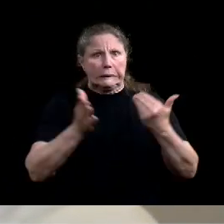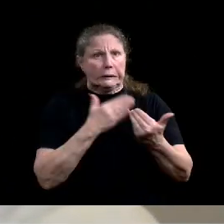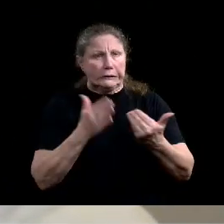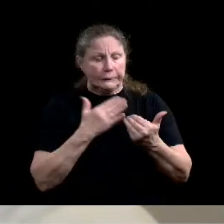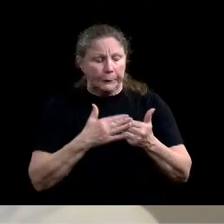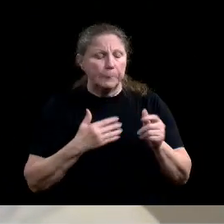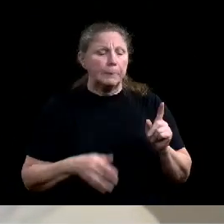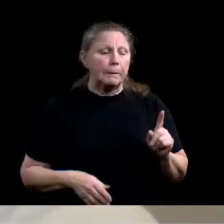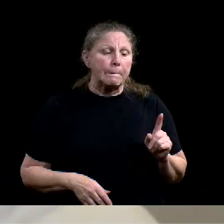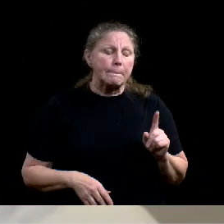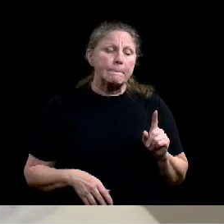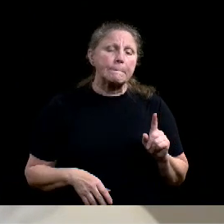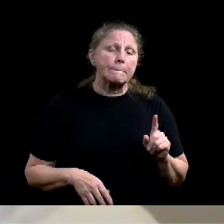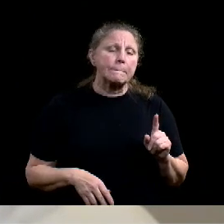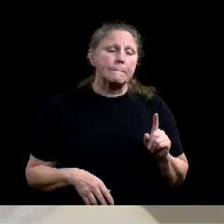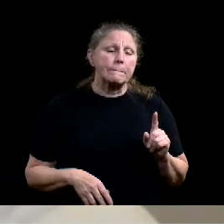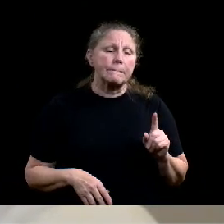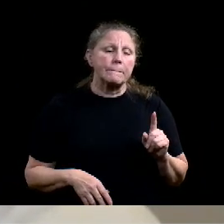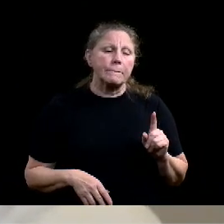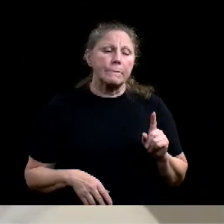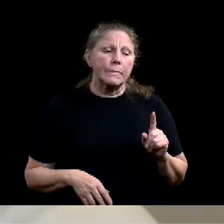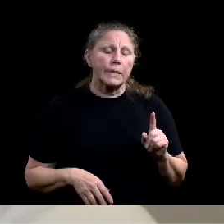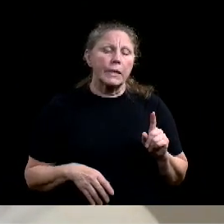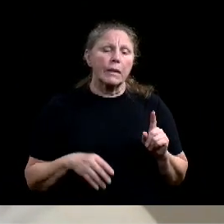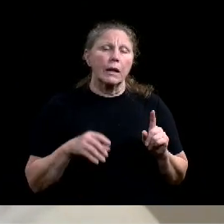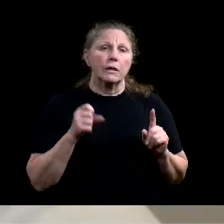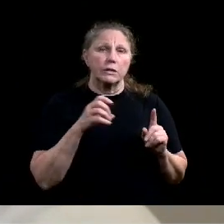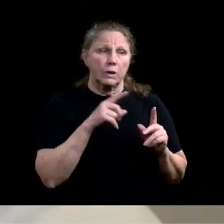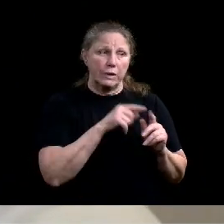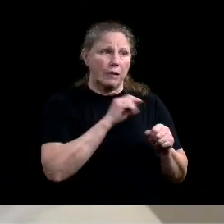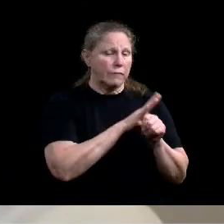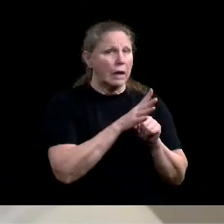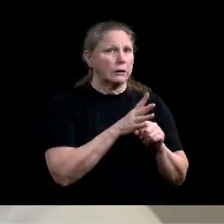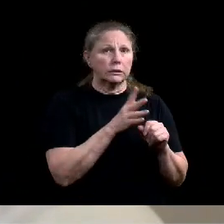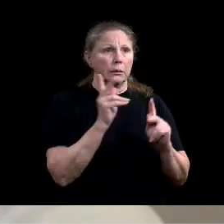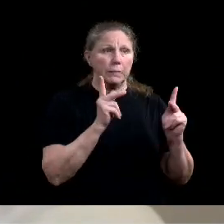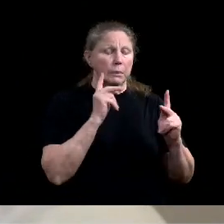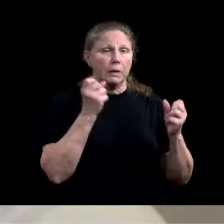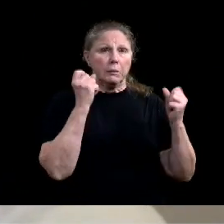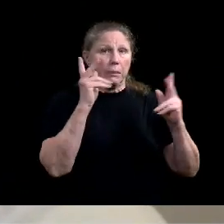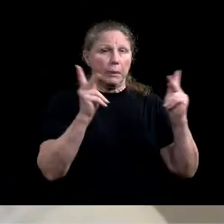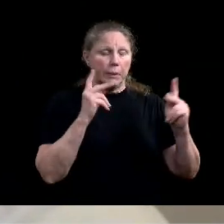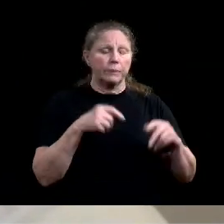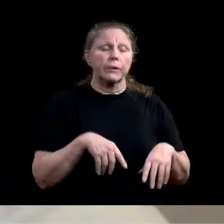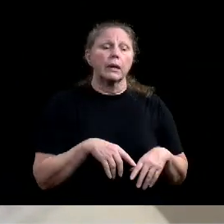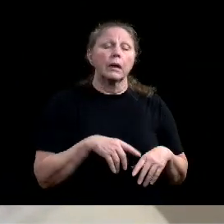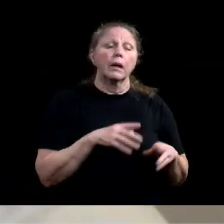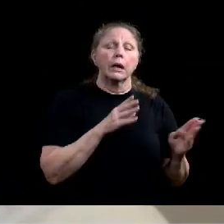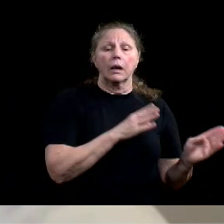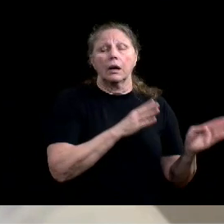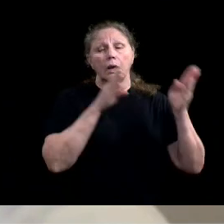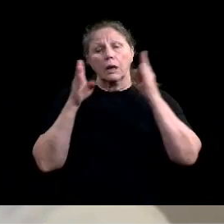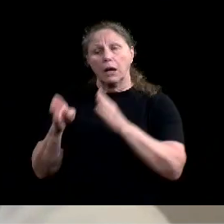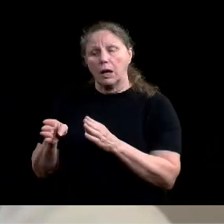this virus. There's a related term, an idea, which is